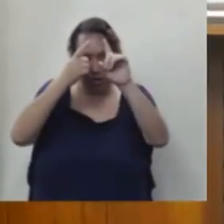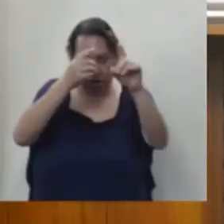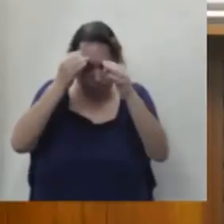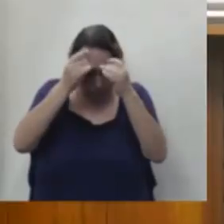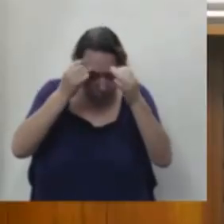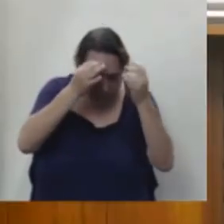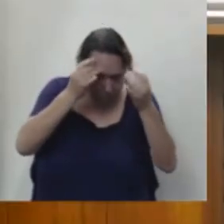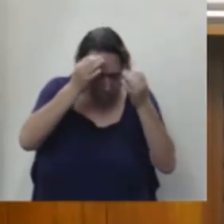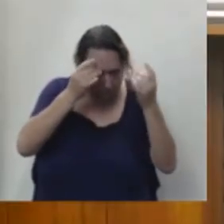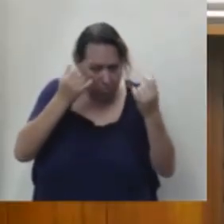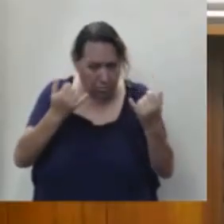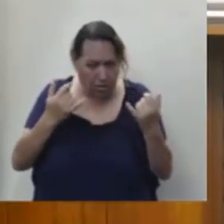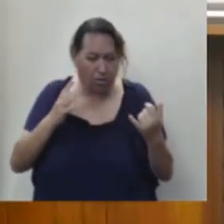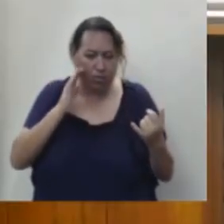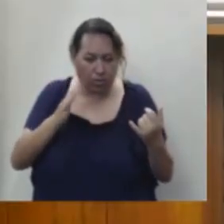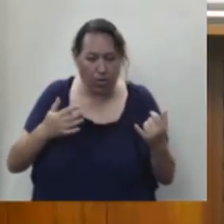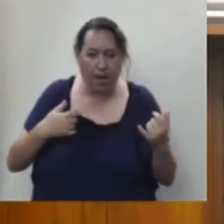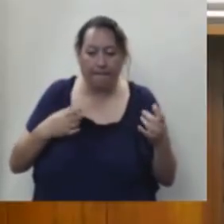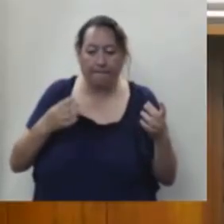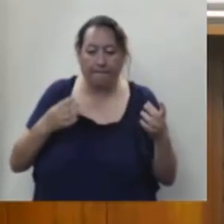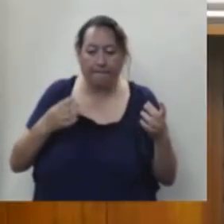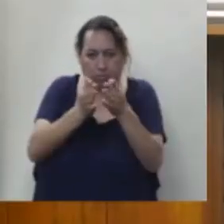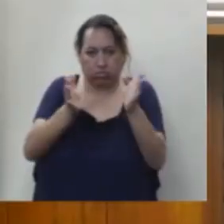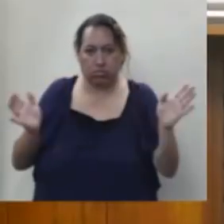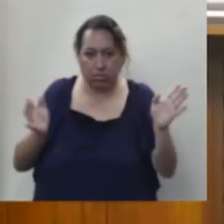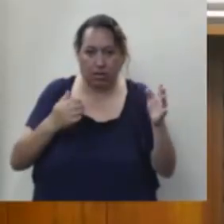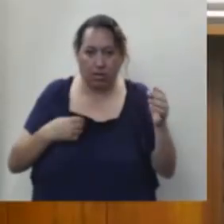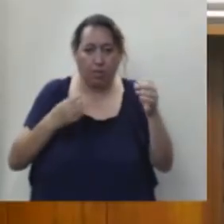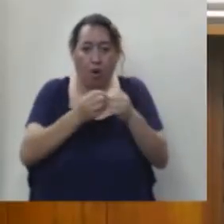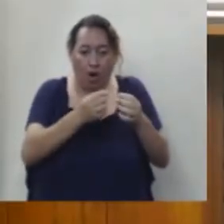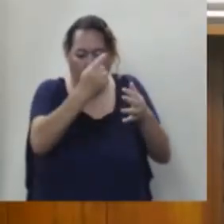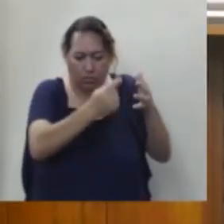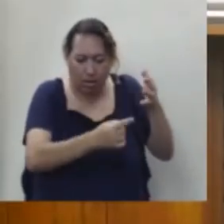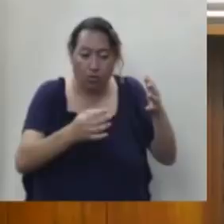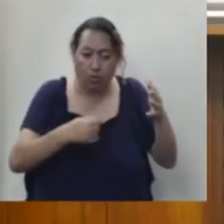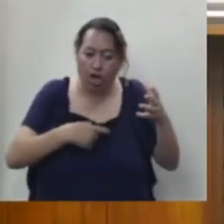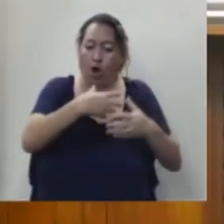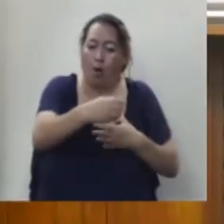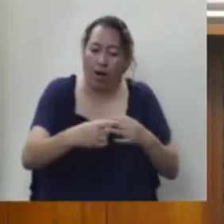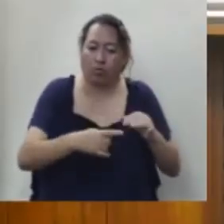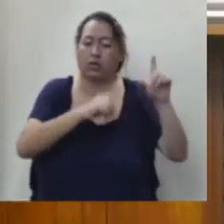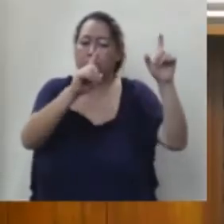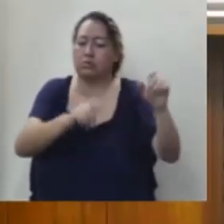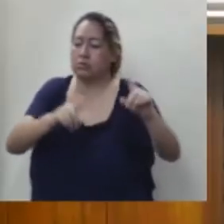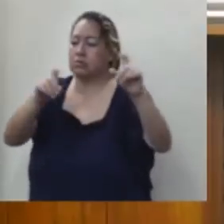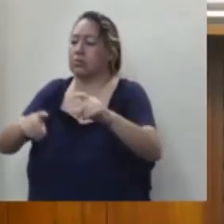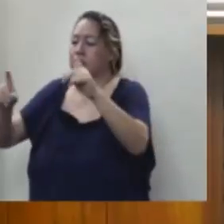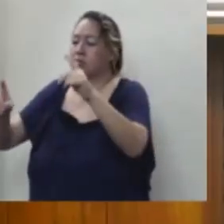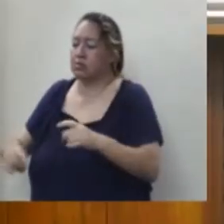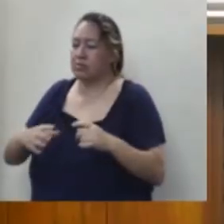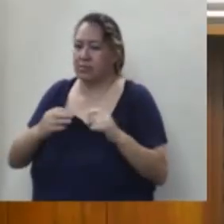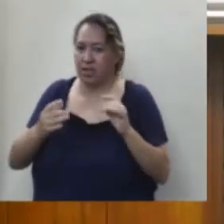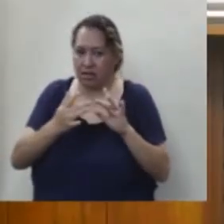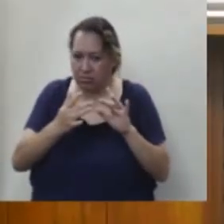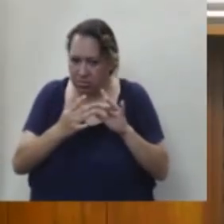our guidelines and we are going to go out and test more people and do contact tracing also along with